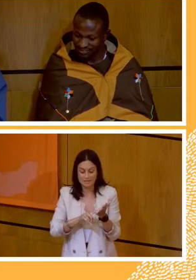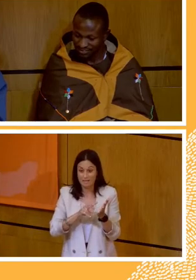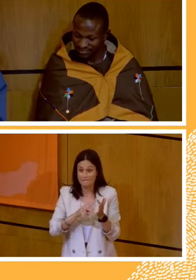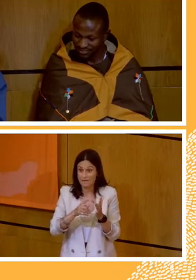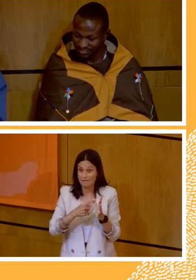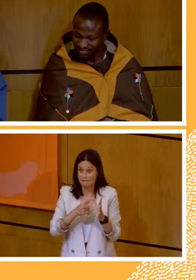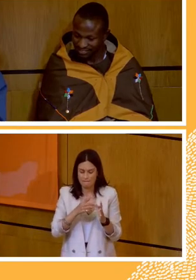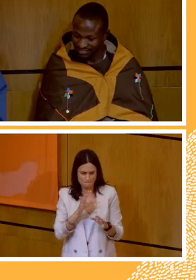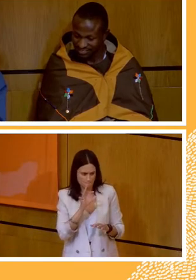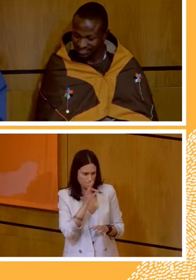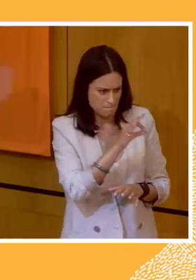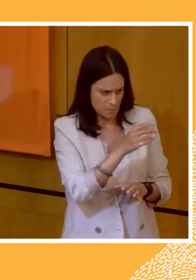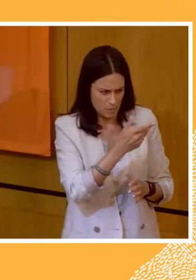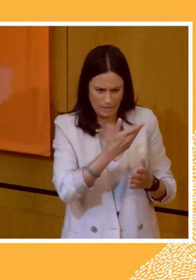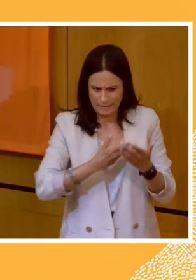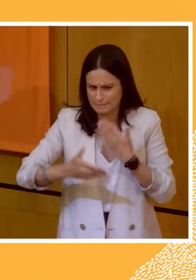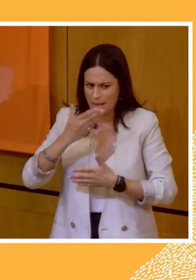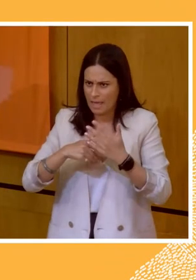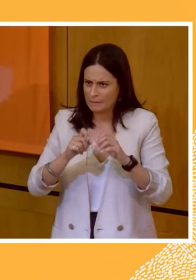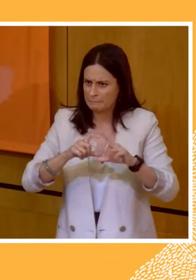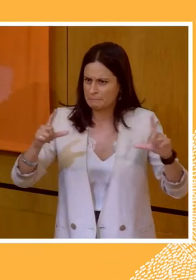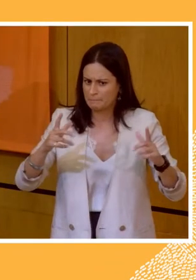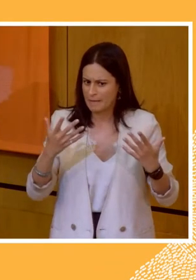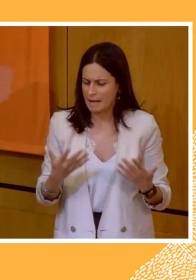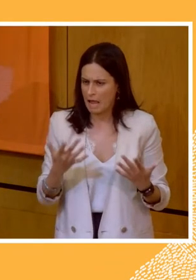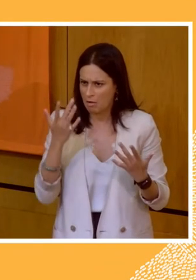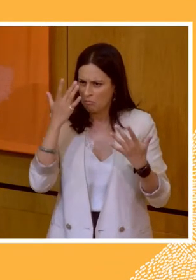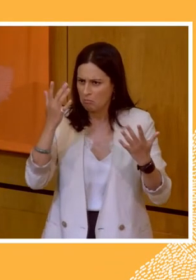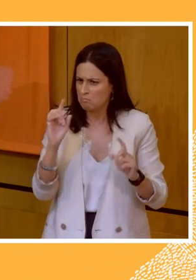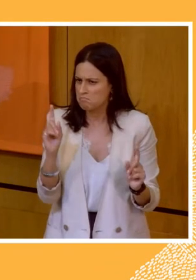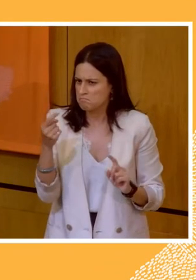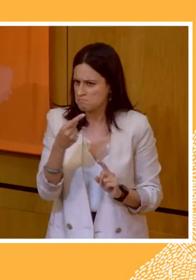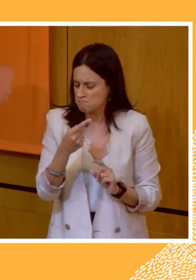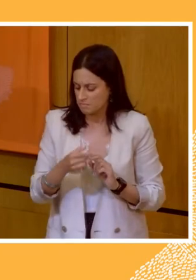explain to explain what's on screen now to our audience.